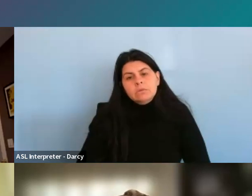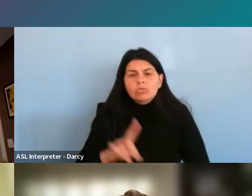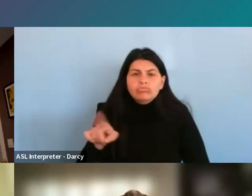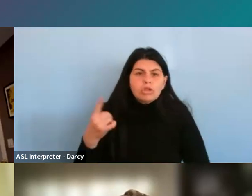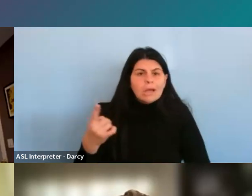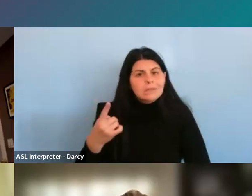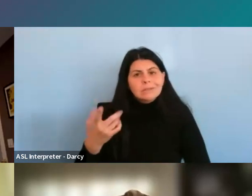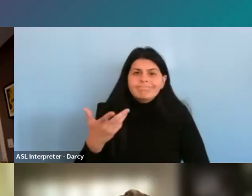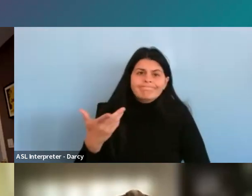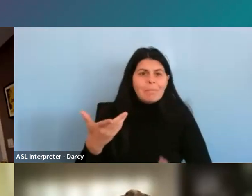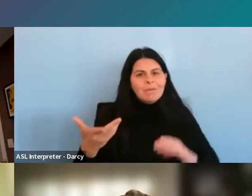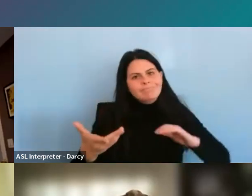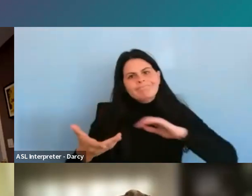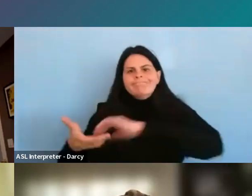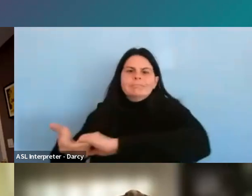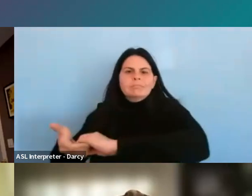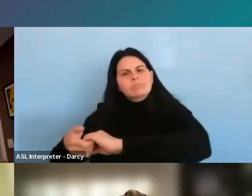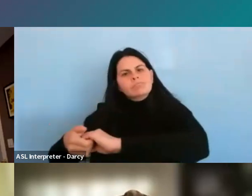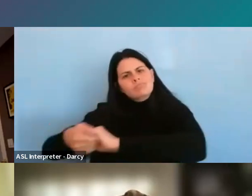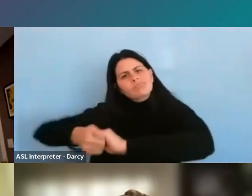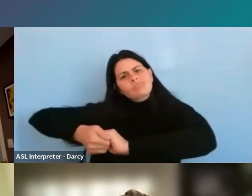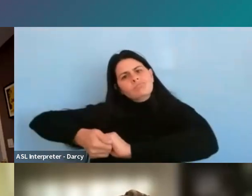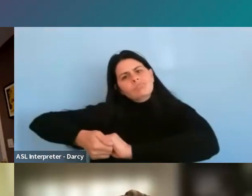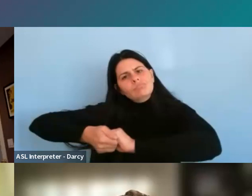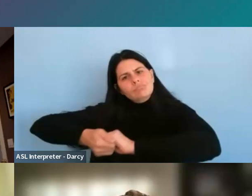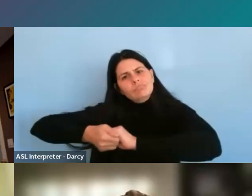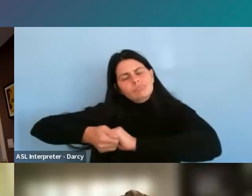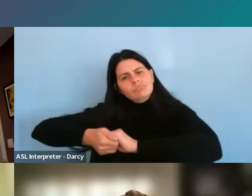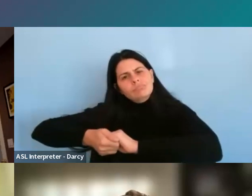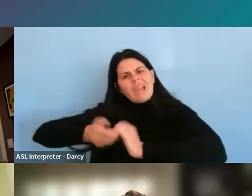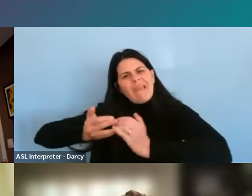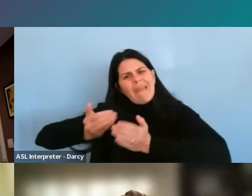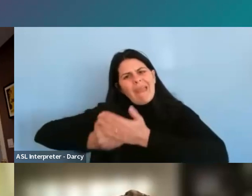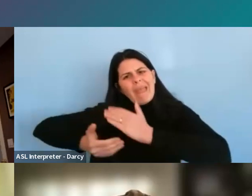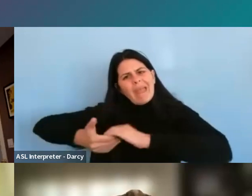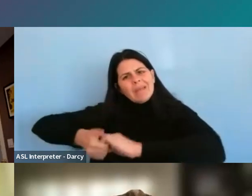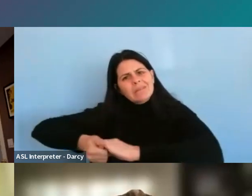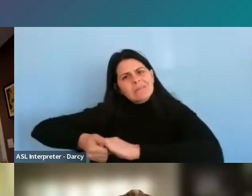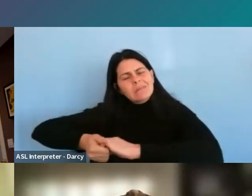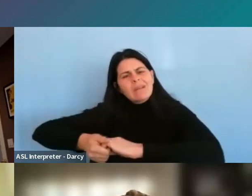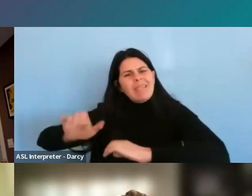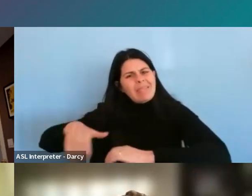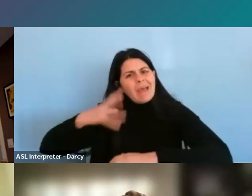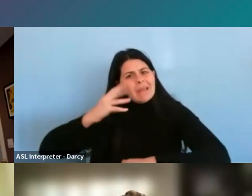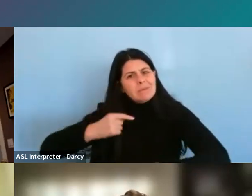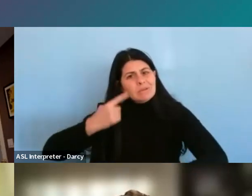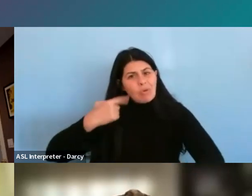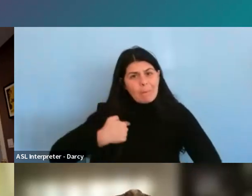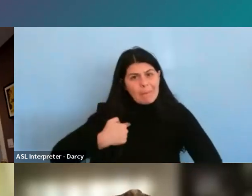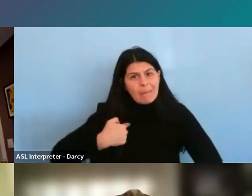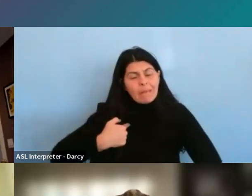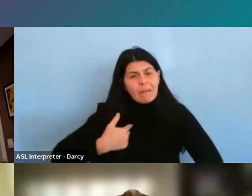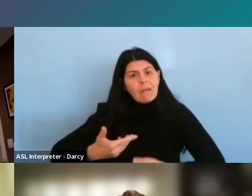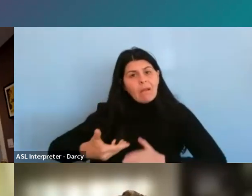people's hands has helped me figure out how to hold